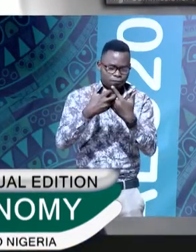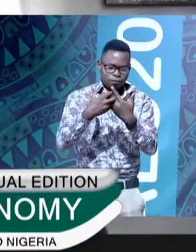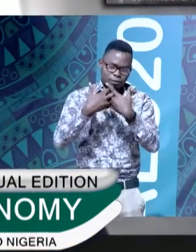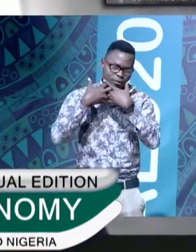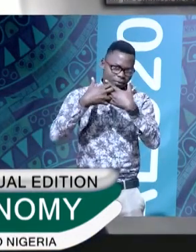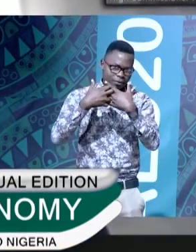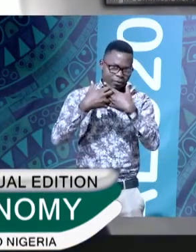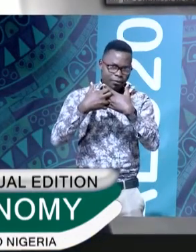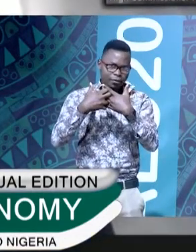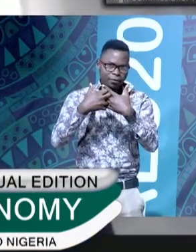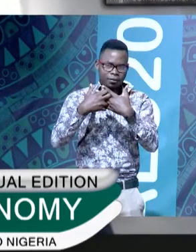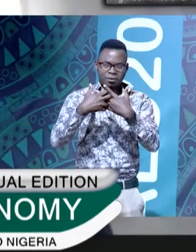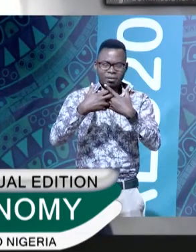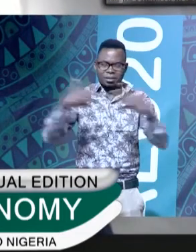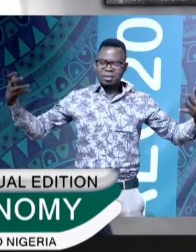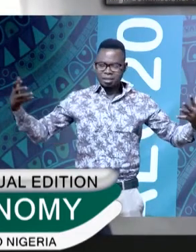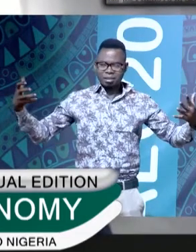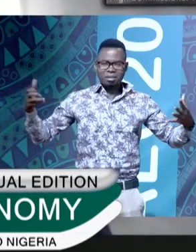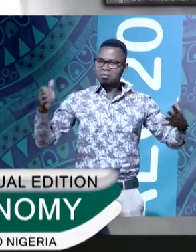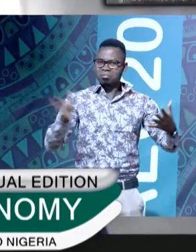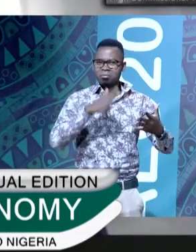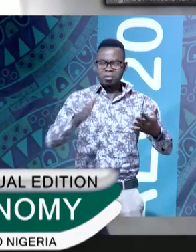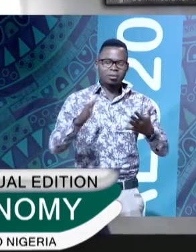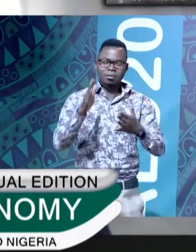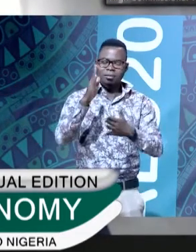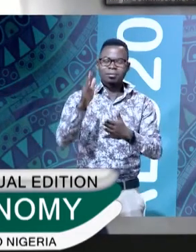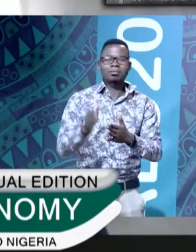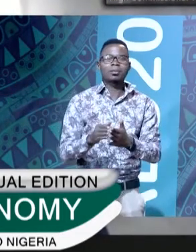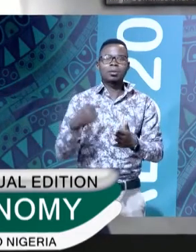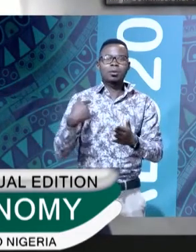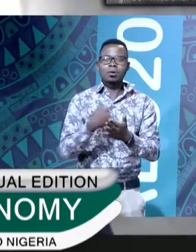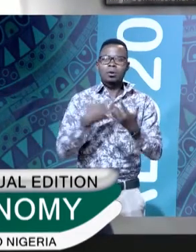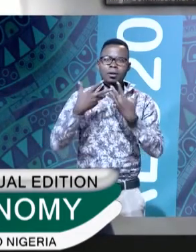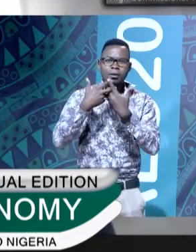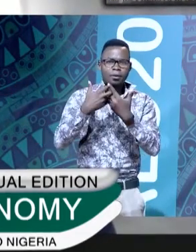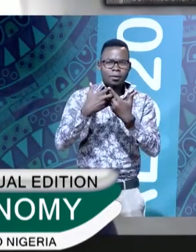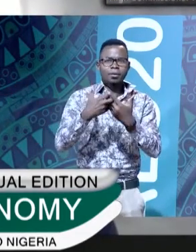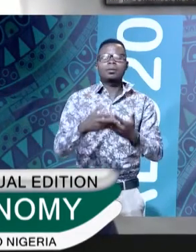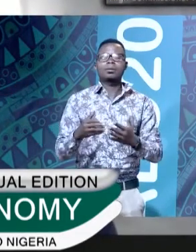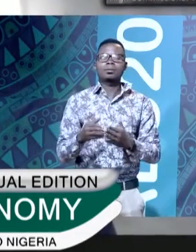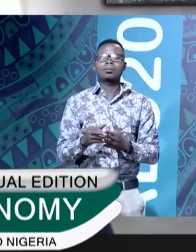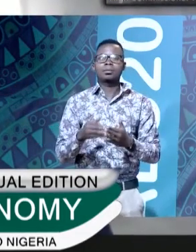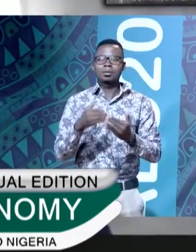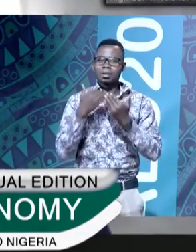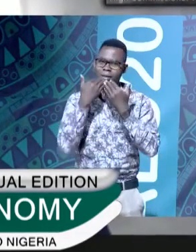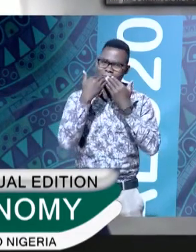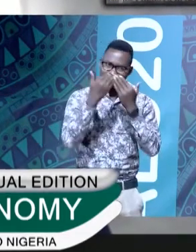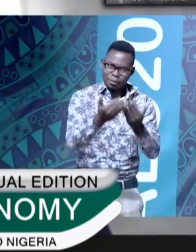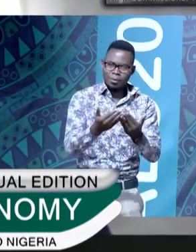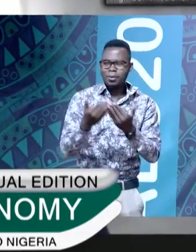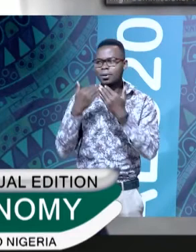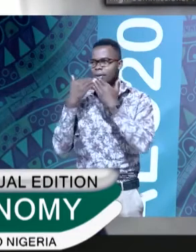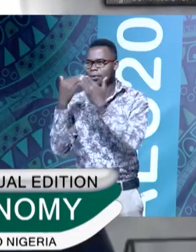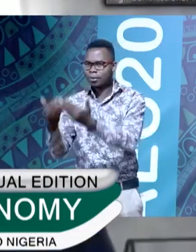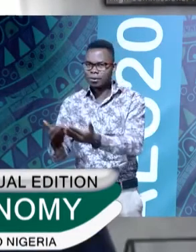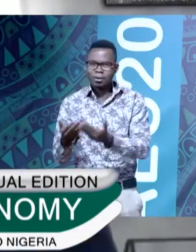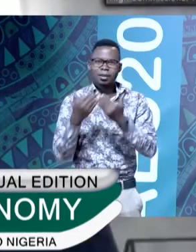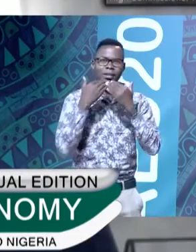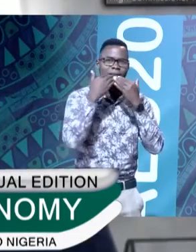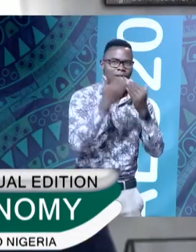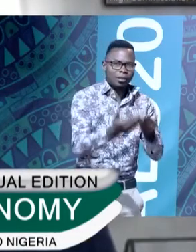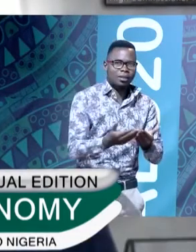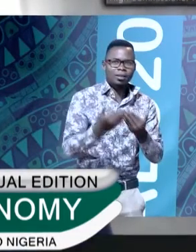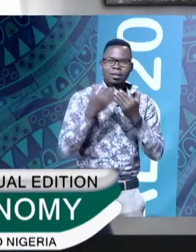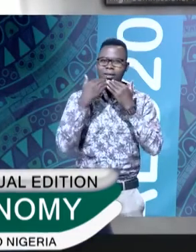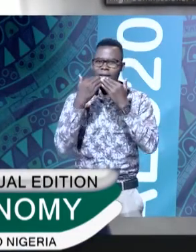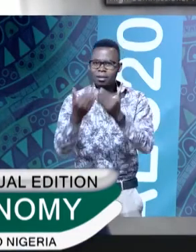United we stand, divided we fall. Thank you very much, Nancy. Thank you very much, Ambassador Assem Hanafy, and